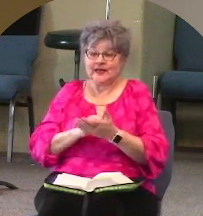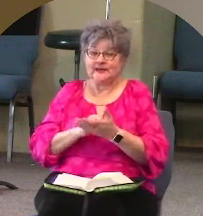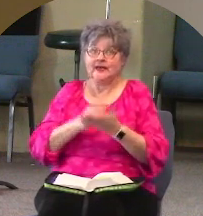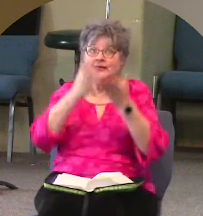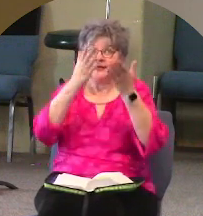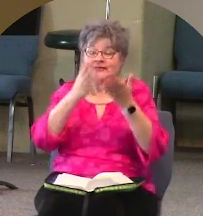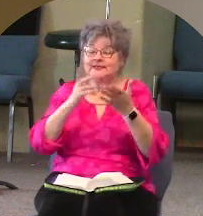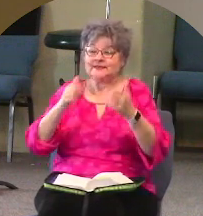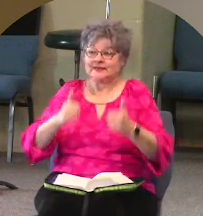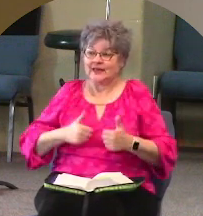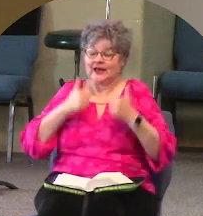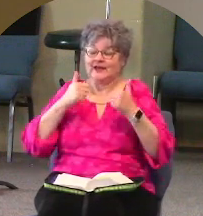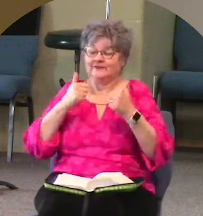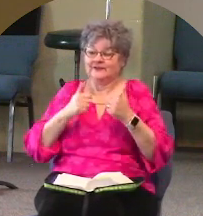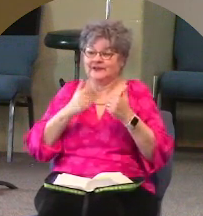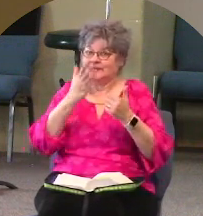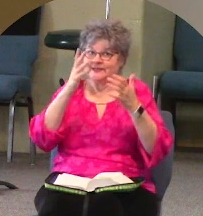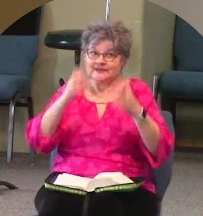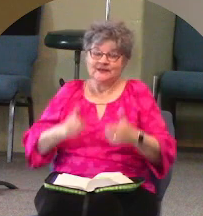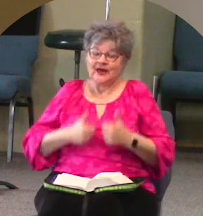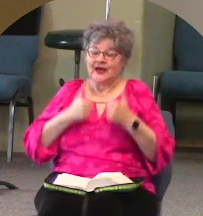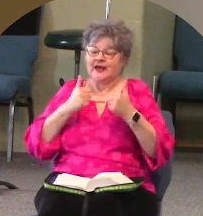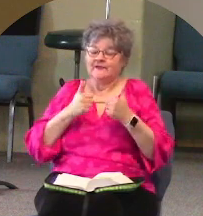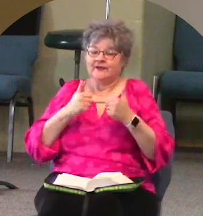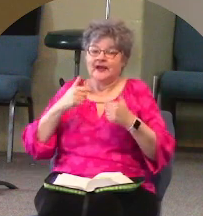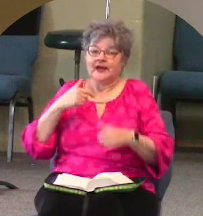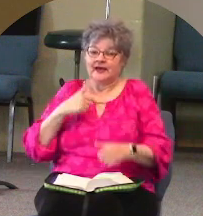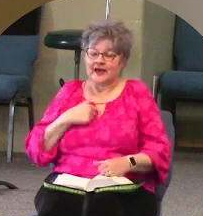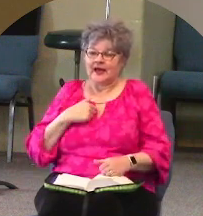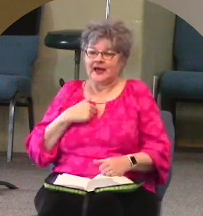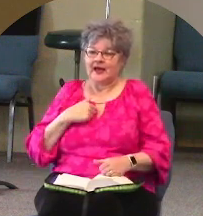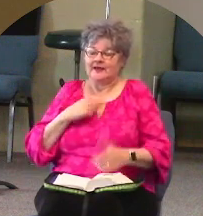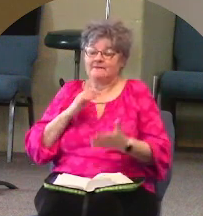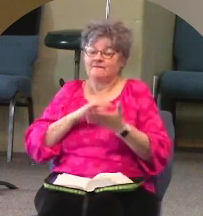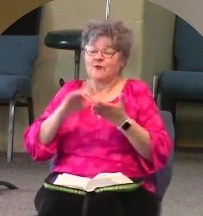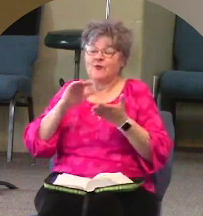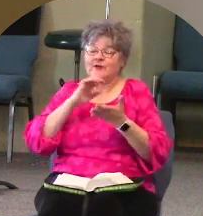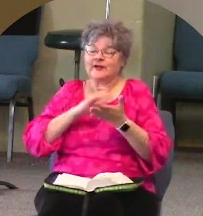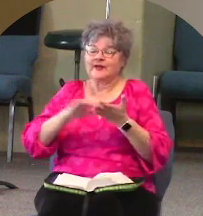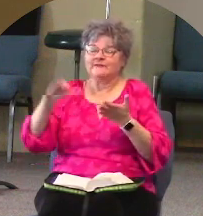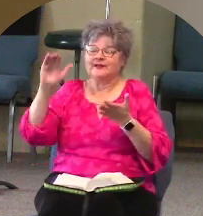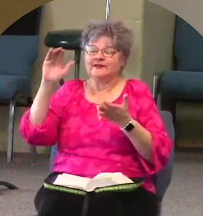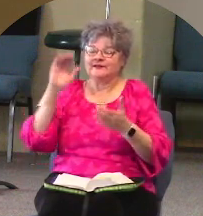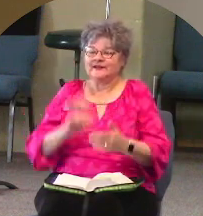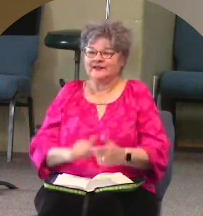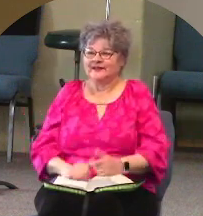alive. He's alive. He's alive, and I'm forgiven.